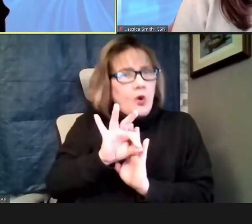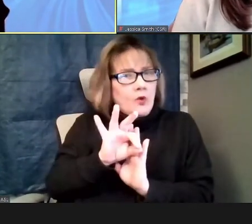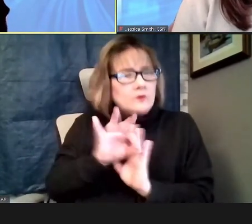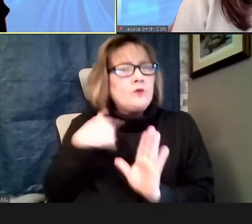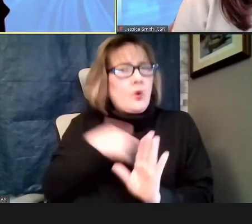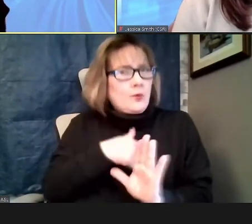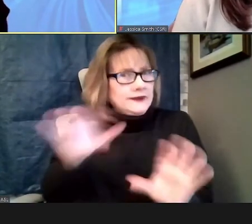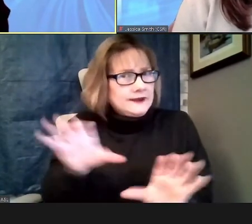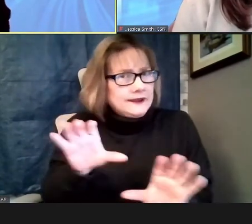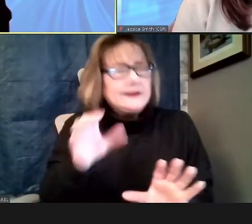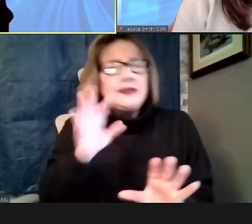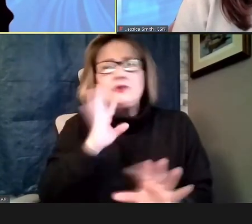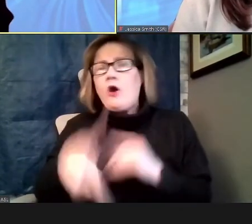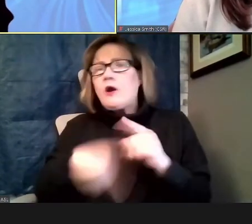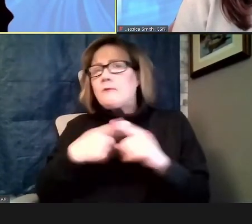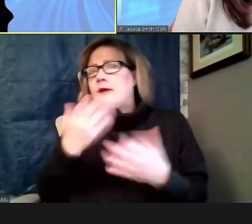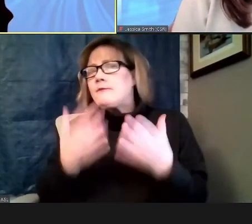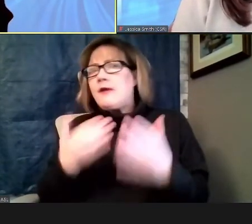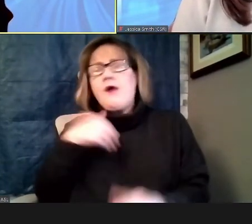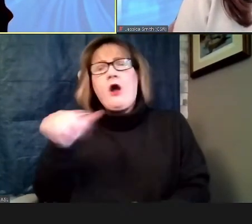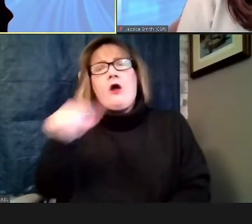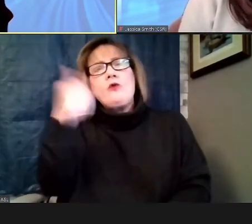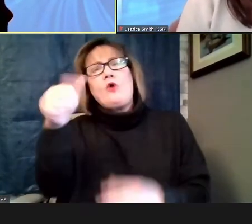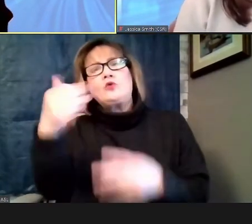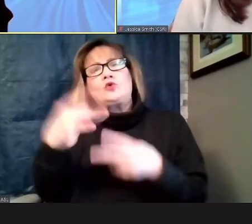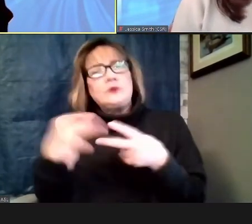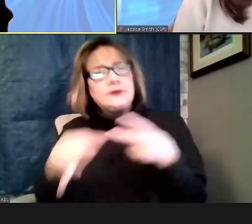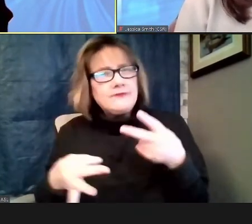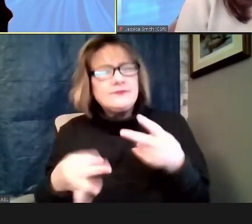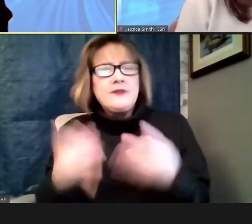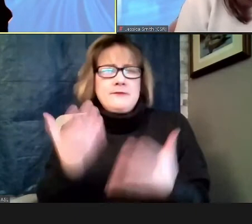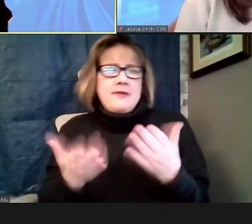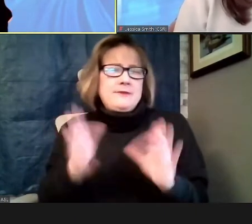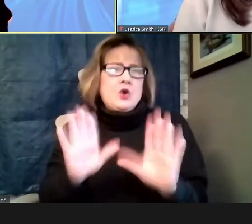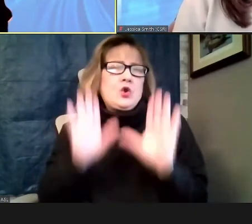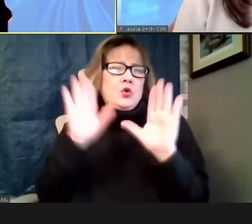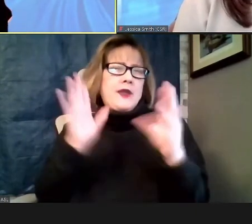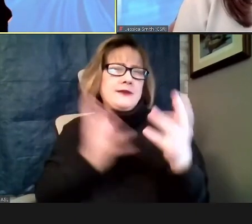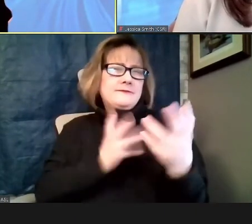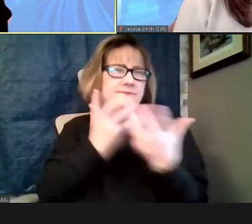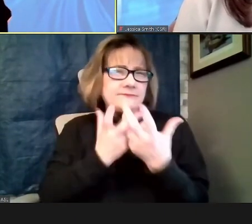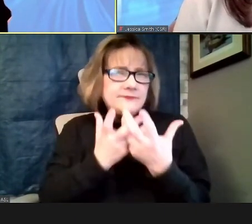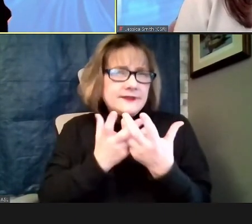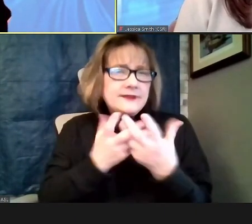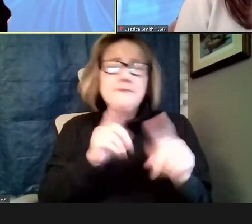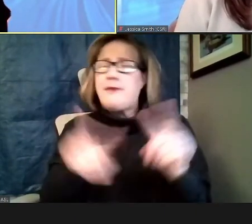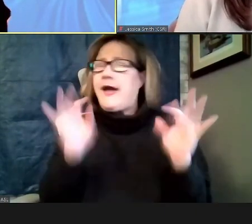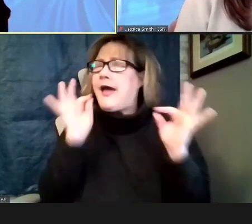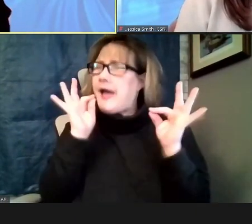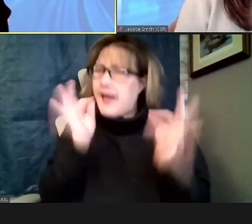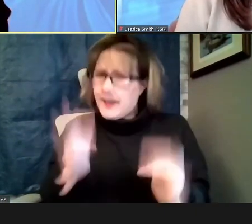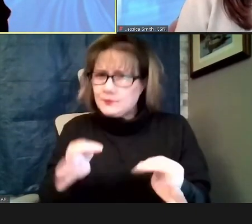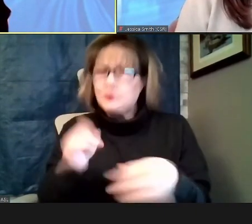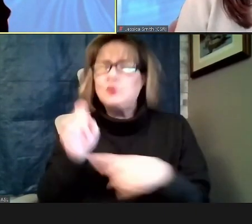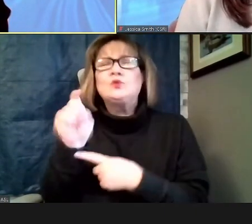talk about maybe there's another alternative that might be a great fit. But absolutely, you